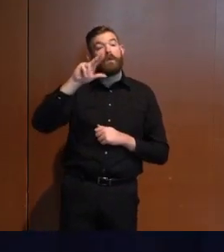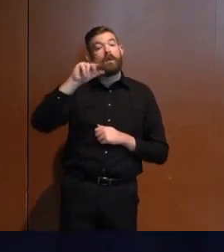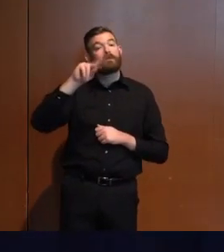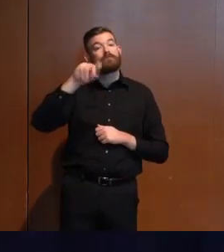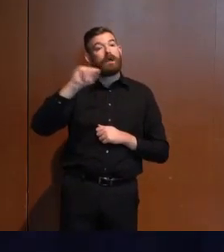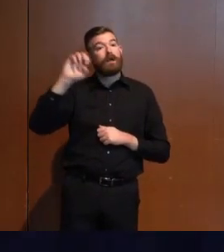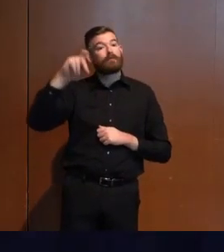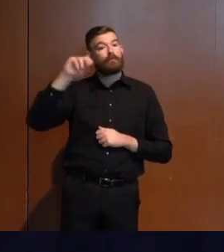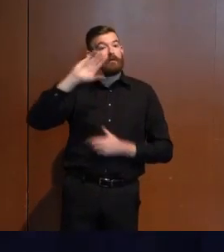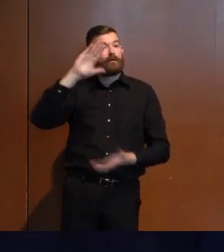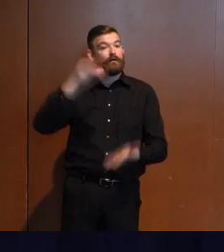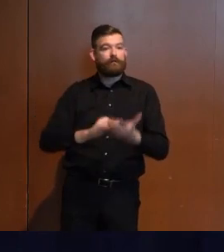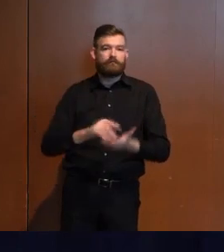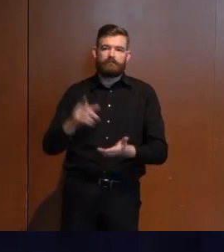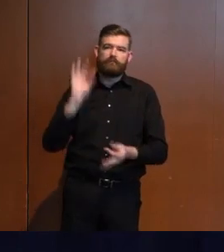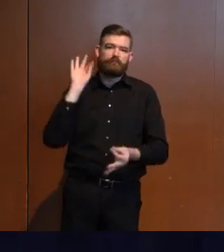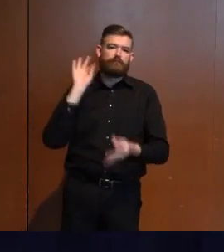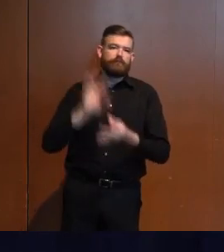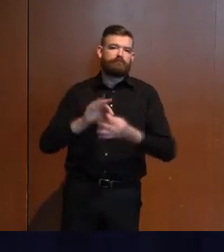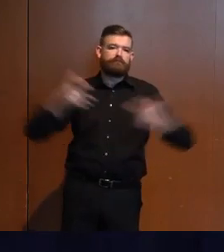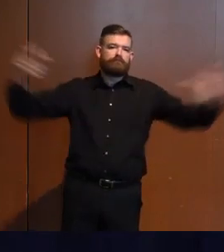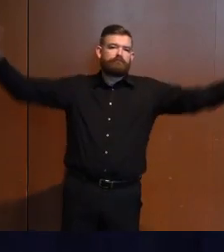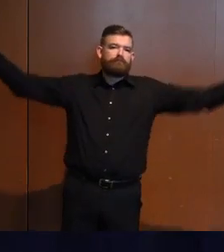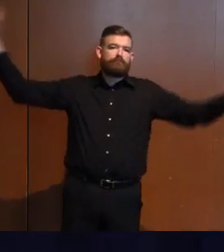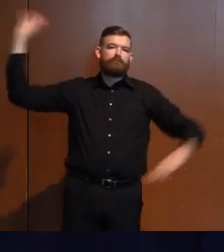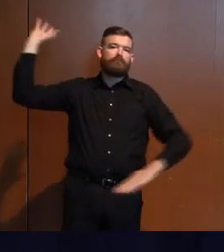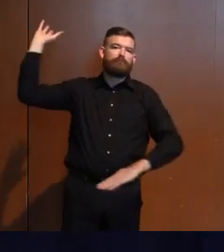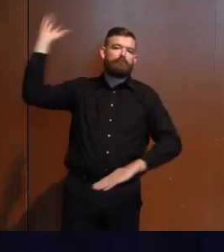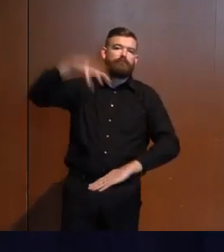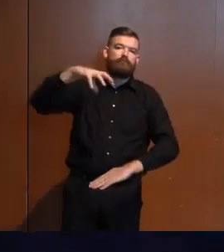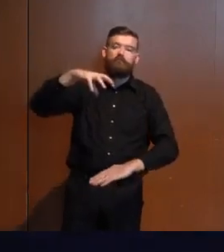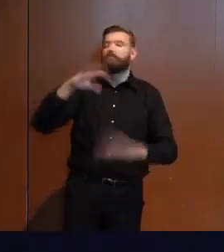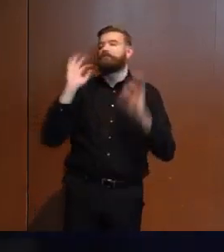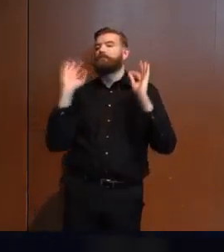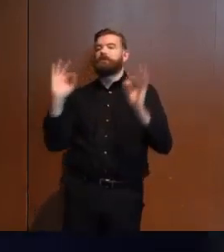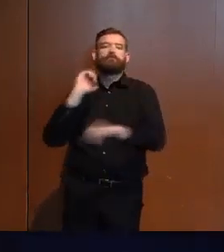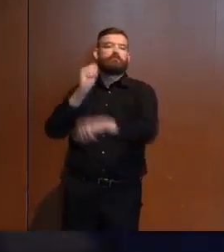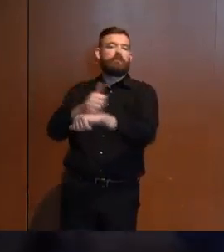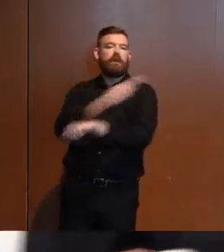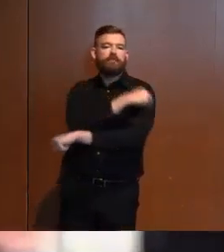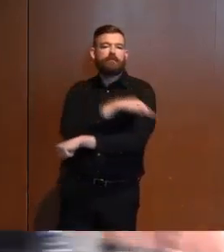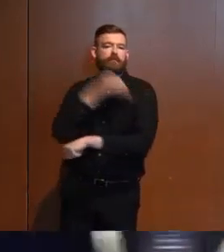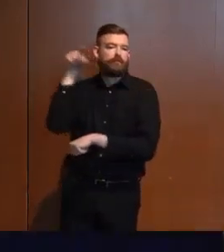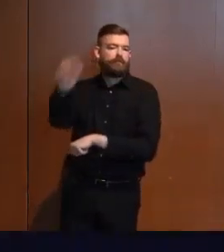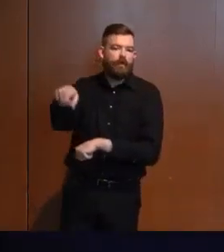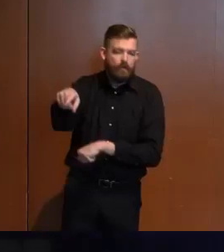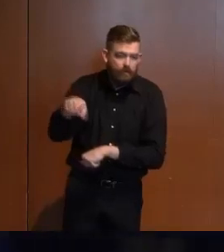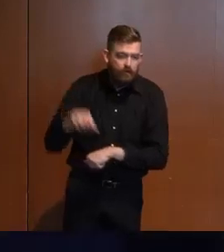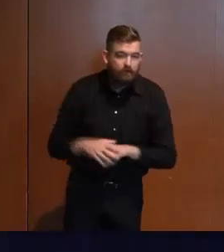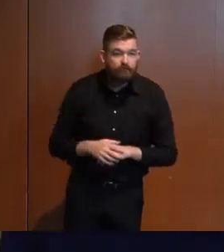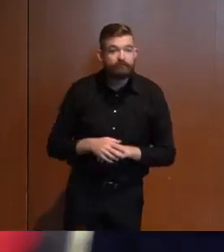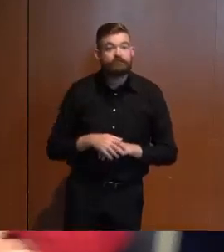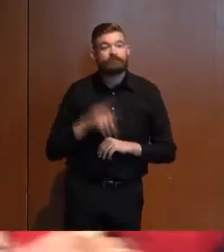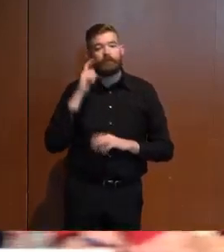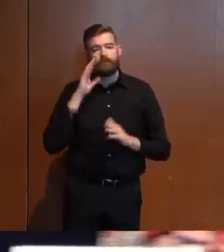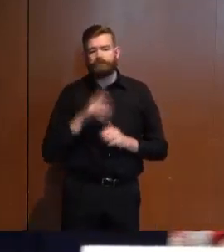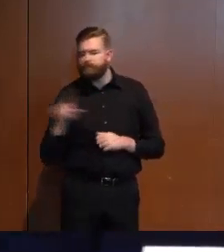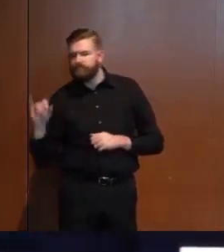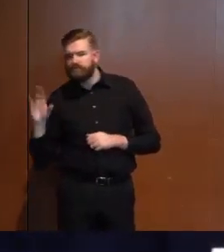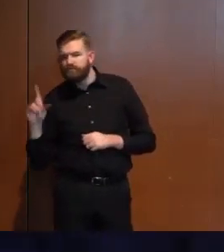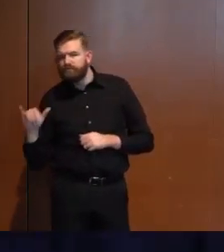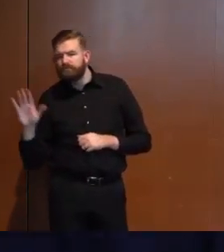viable site for that first field medical station. Judy, on peaking, how do you react? Excuse me. I've talked a lot